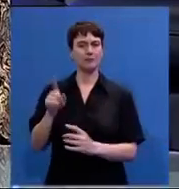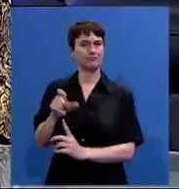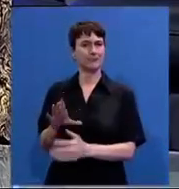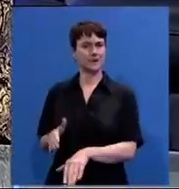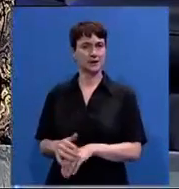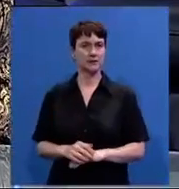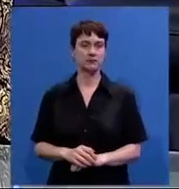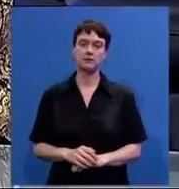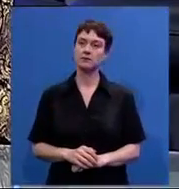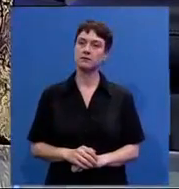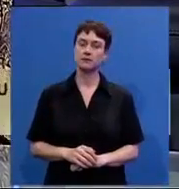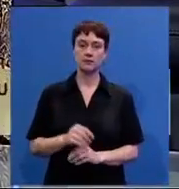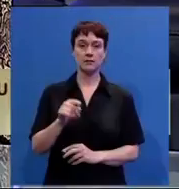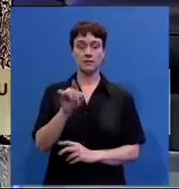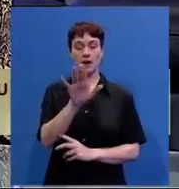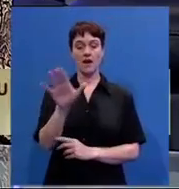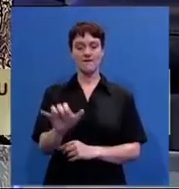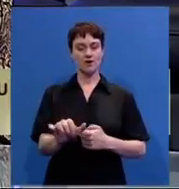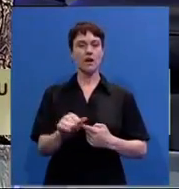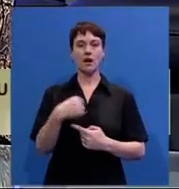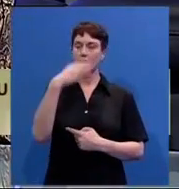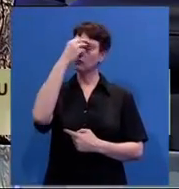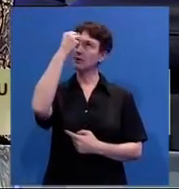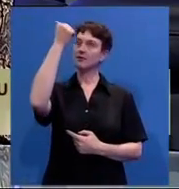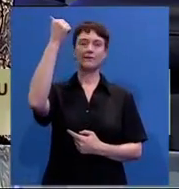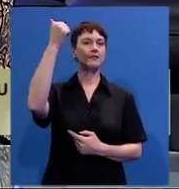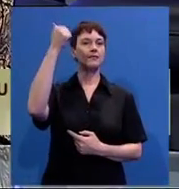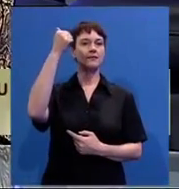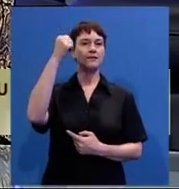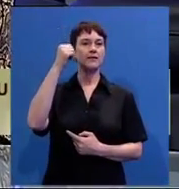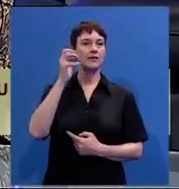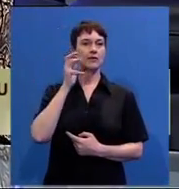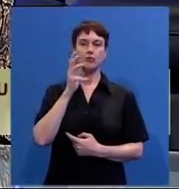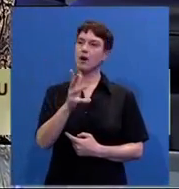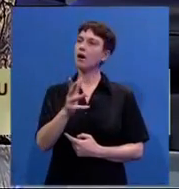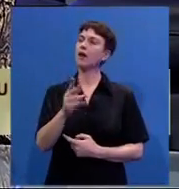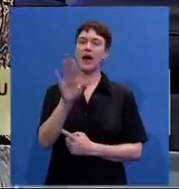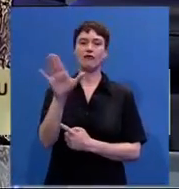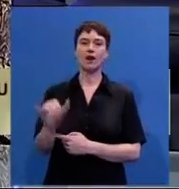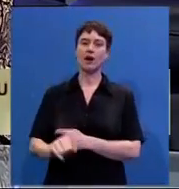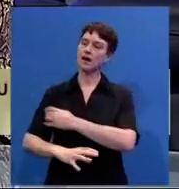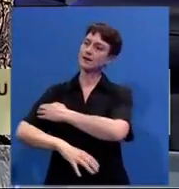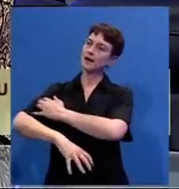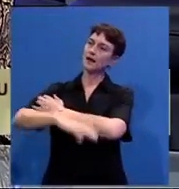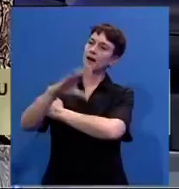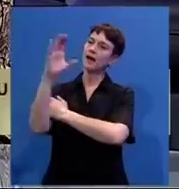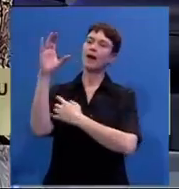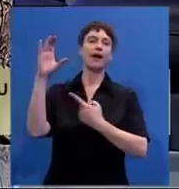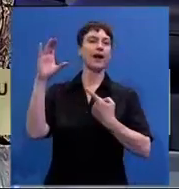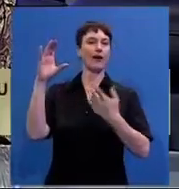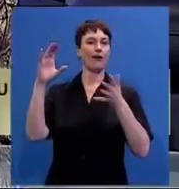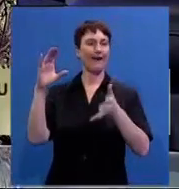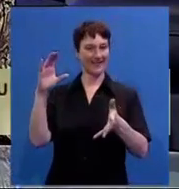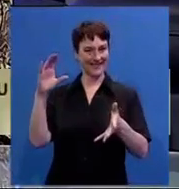dream of an Africa, that one day a son of an Africa will rise and take Africa to the world